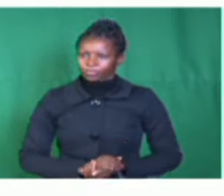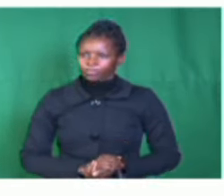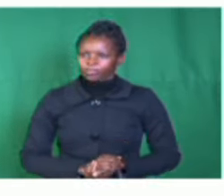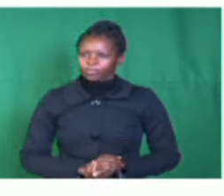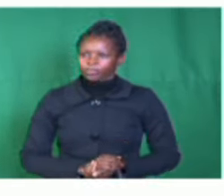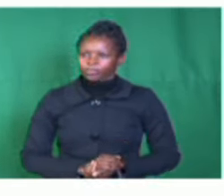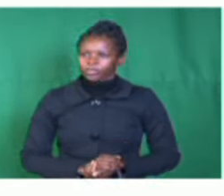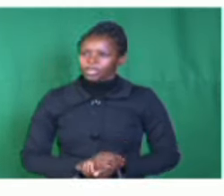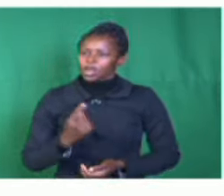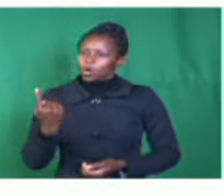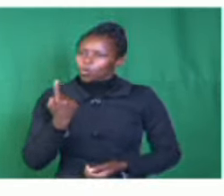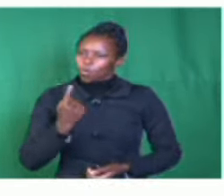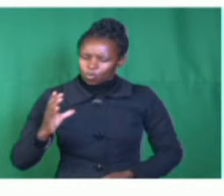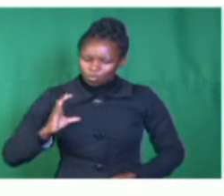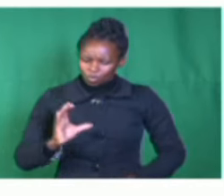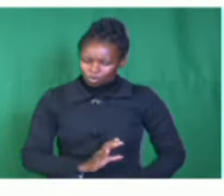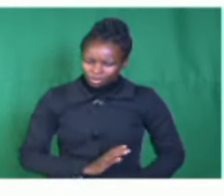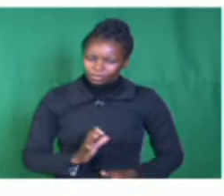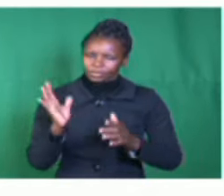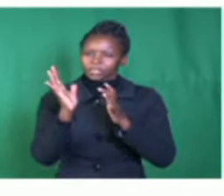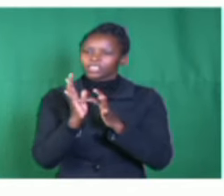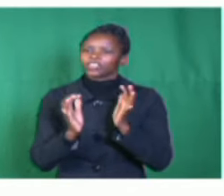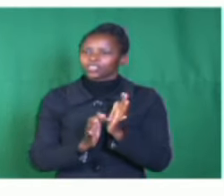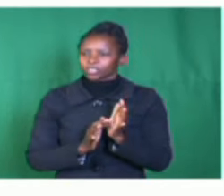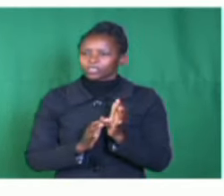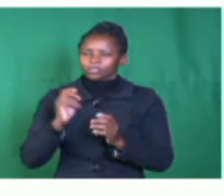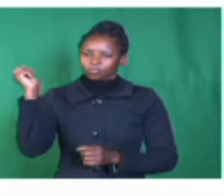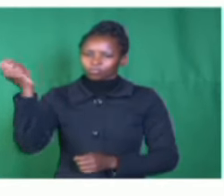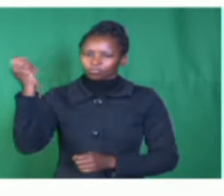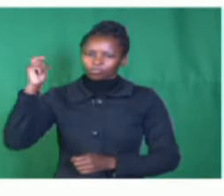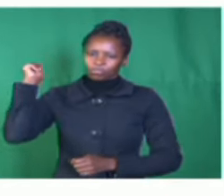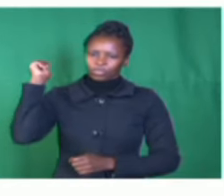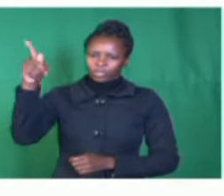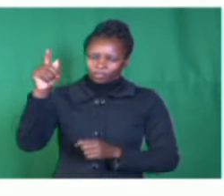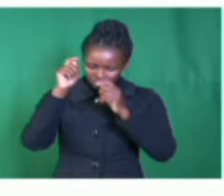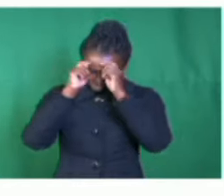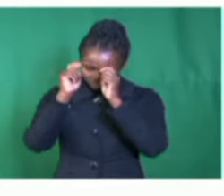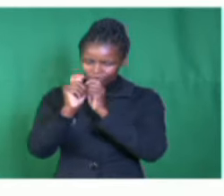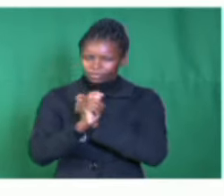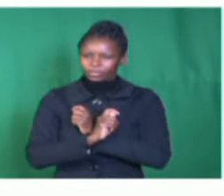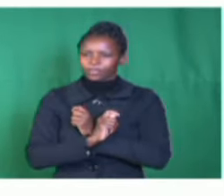The Christ here is Jesus himself, is David's son. He is said to be